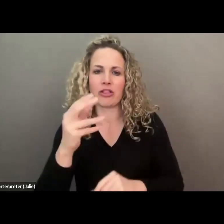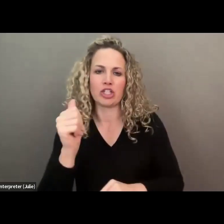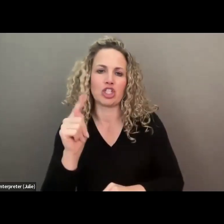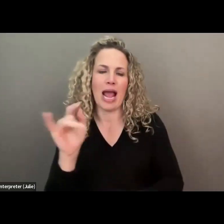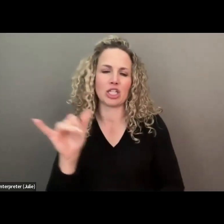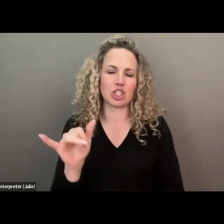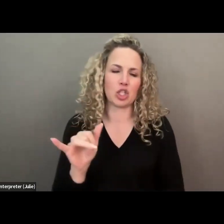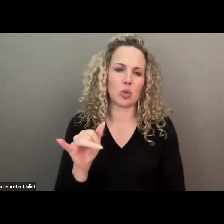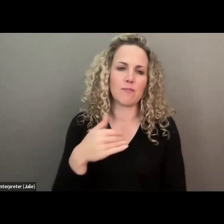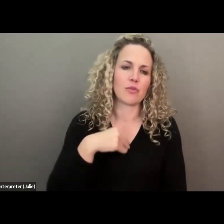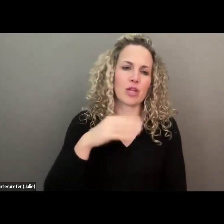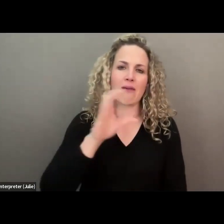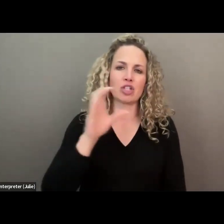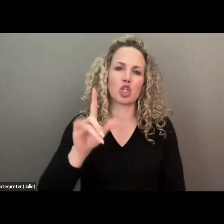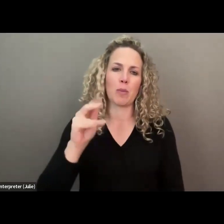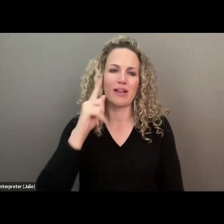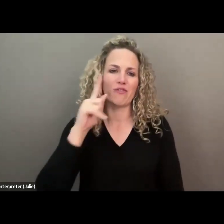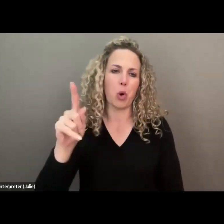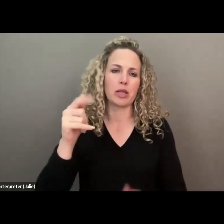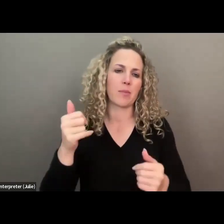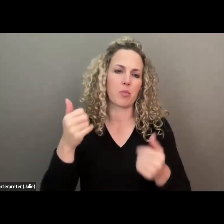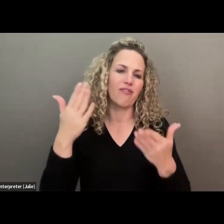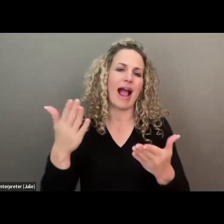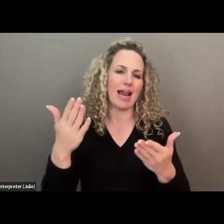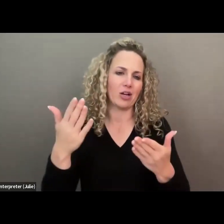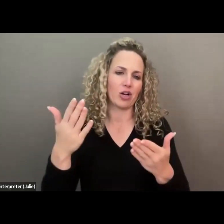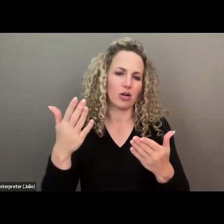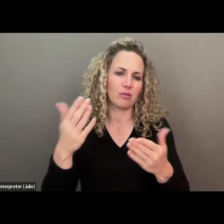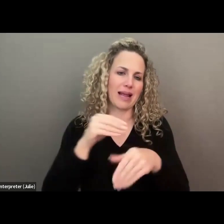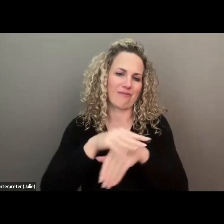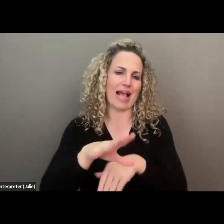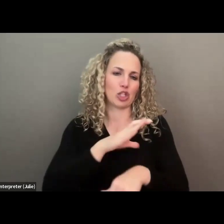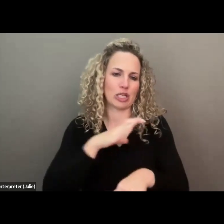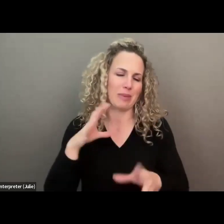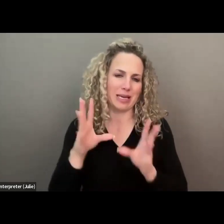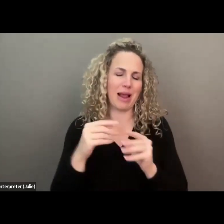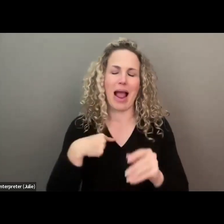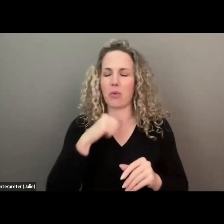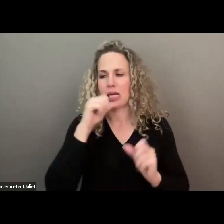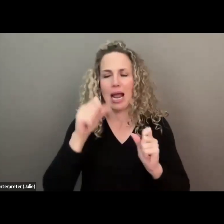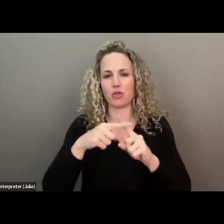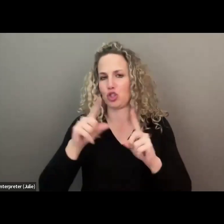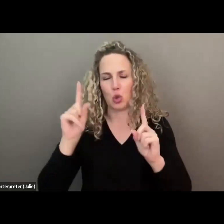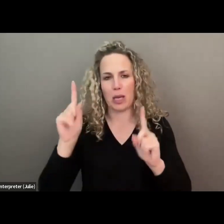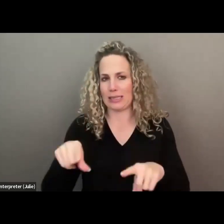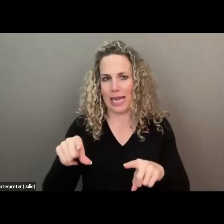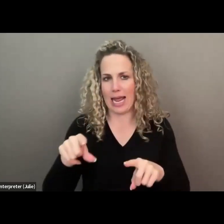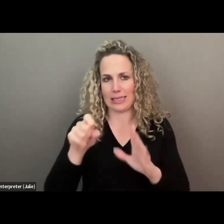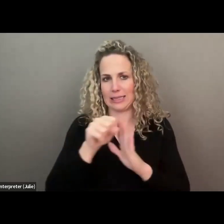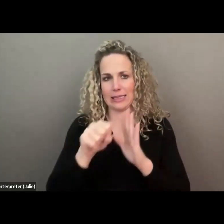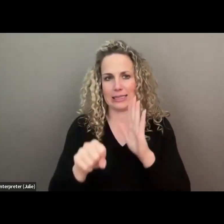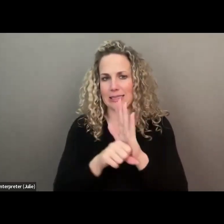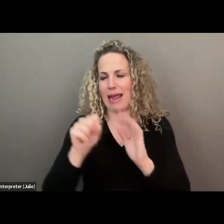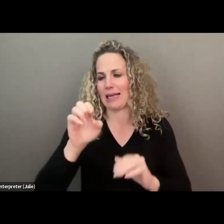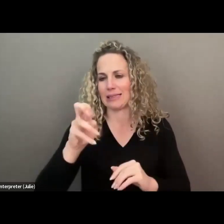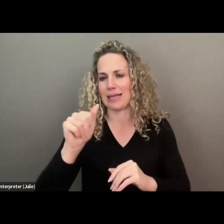have a Zoom link for the upcoming provider advisory committee meeting. But I was unable to attend the state Senate hearings